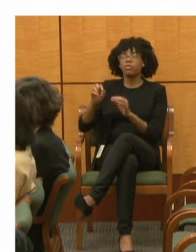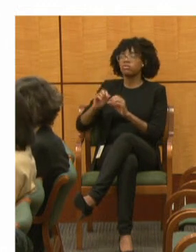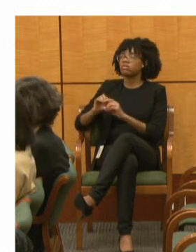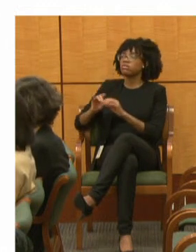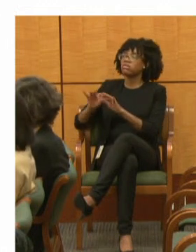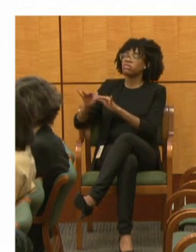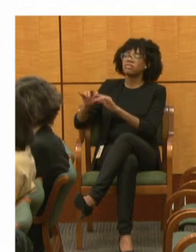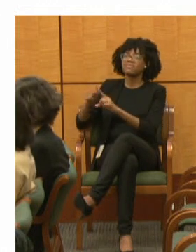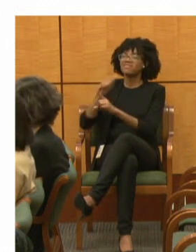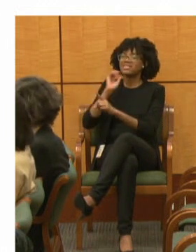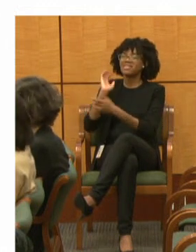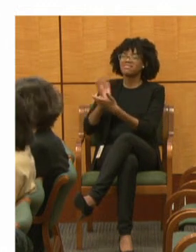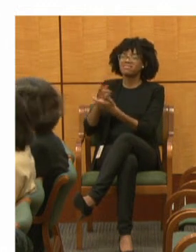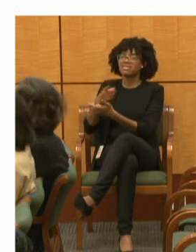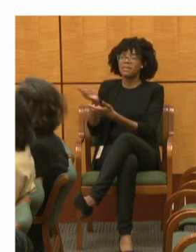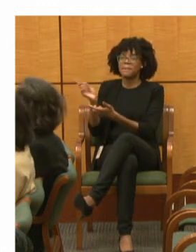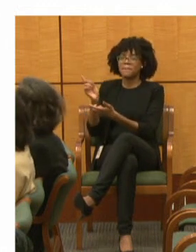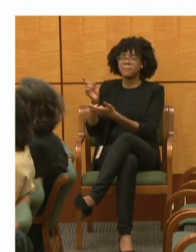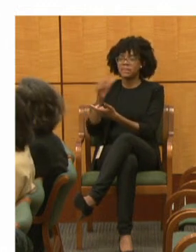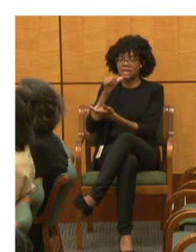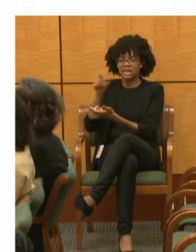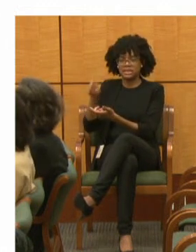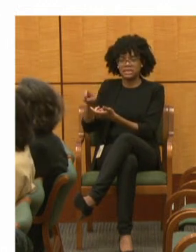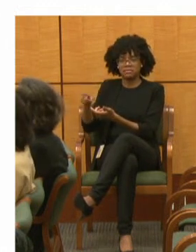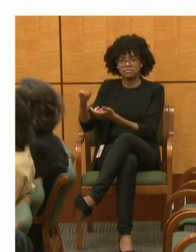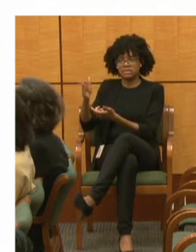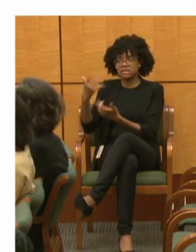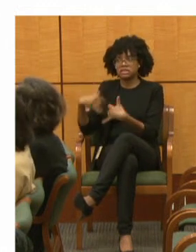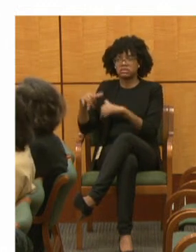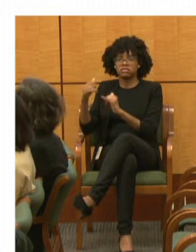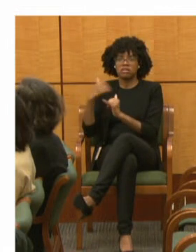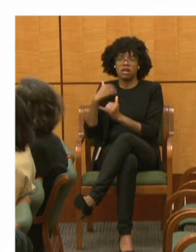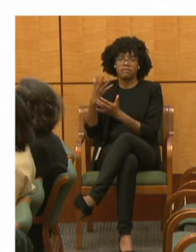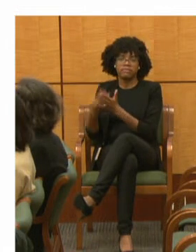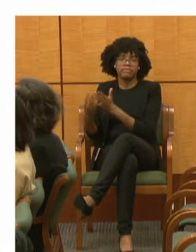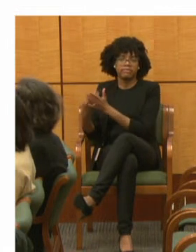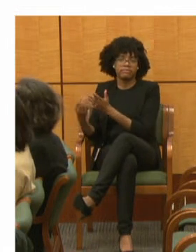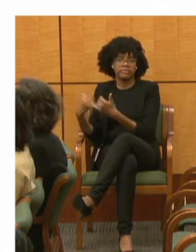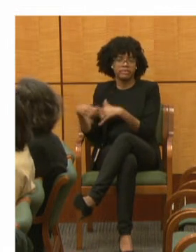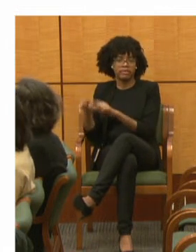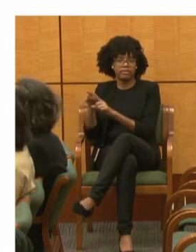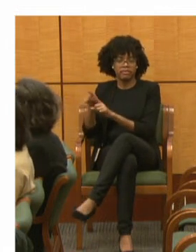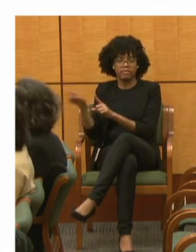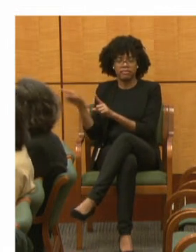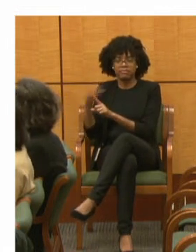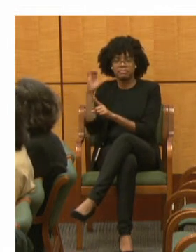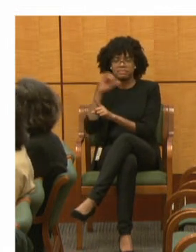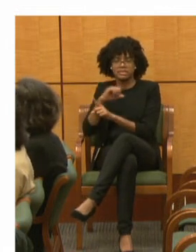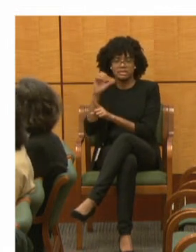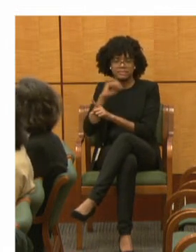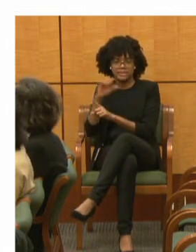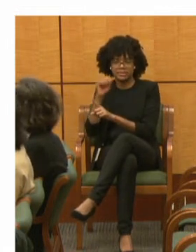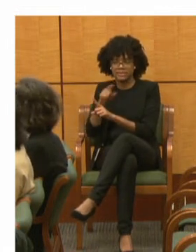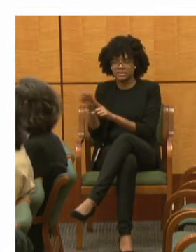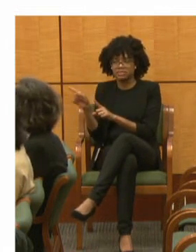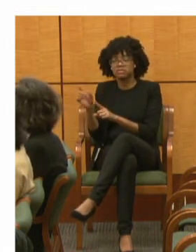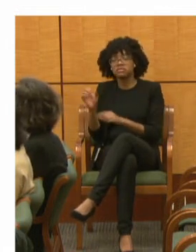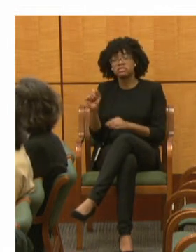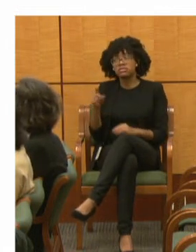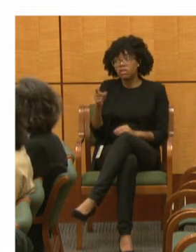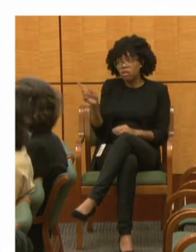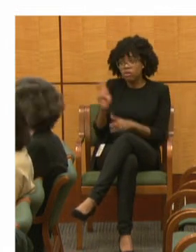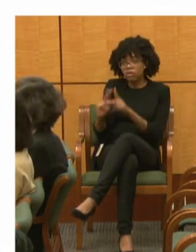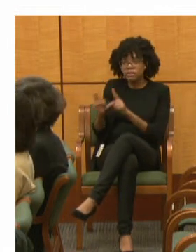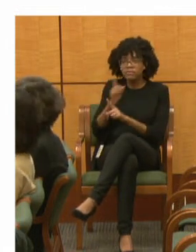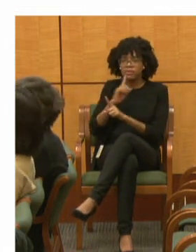the existence of compound. That's why compounded HRT exists. So that small percentage of the population that doesn't fit the mold is really who we're